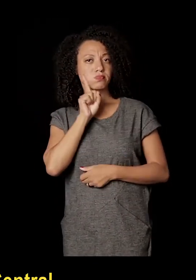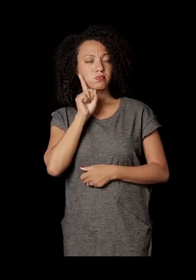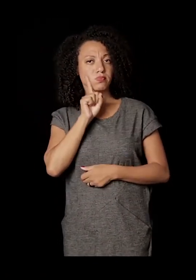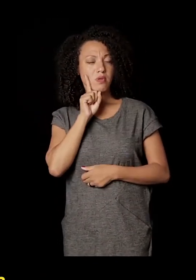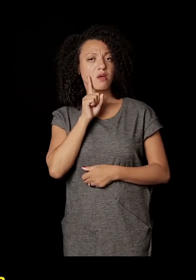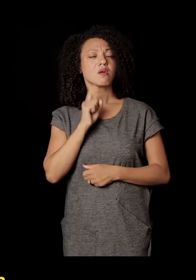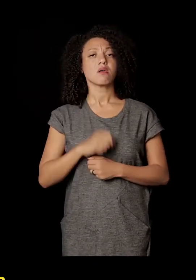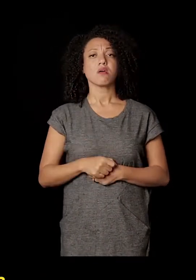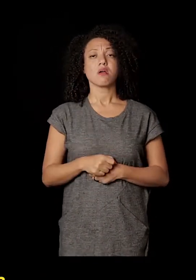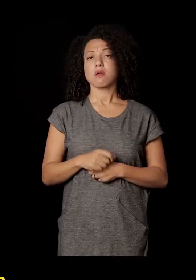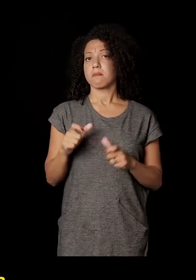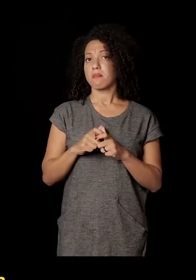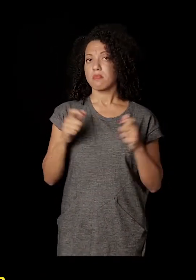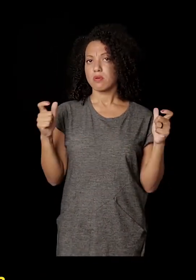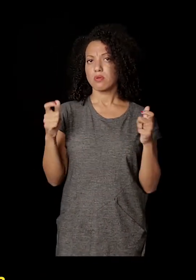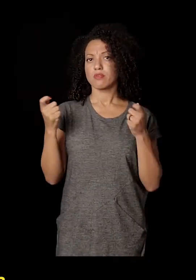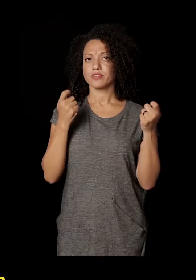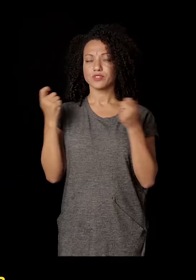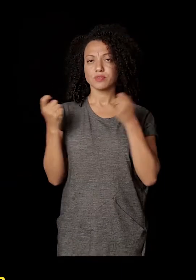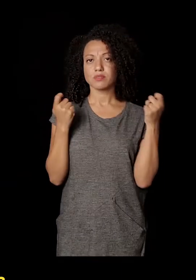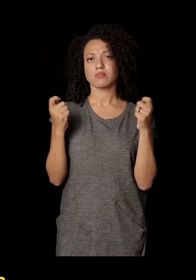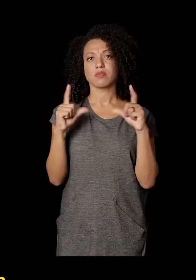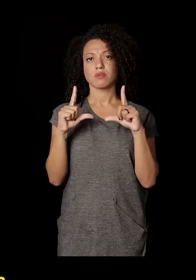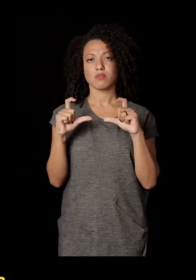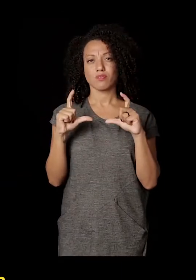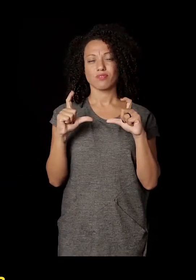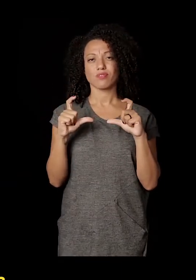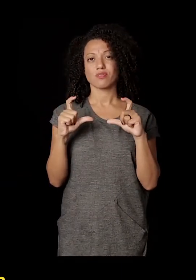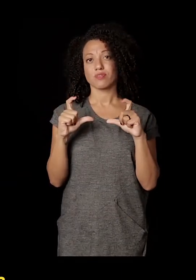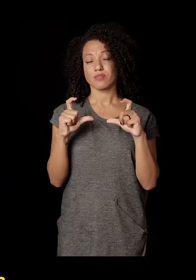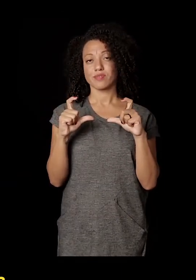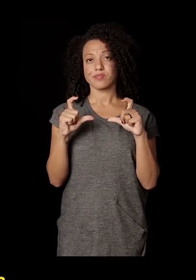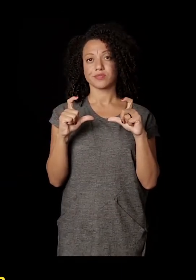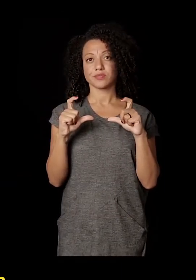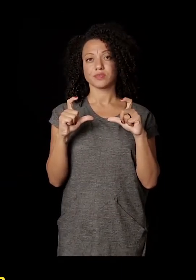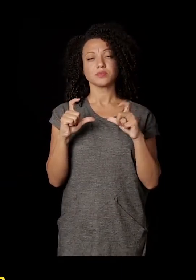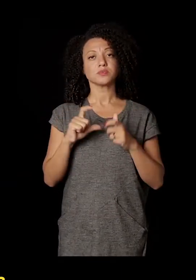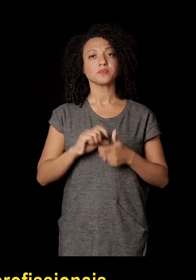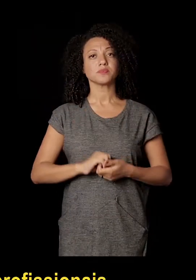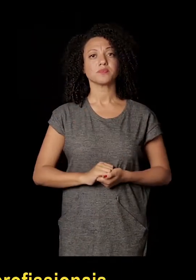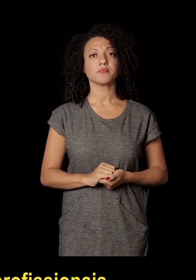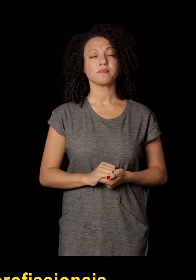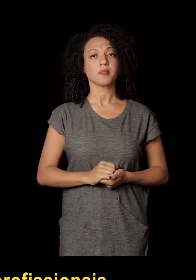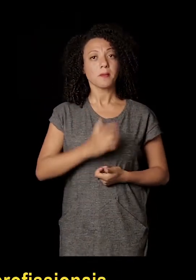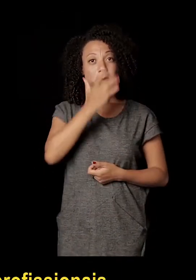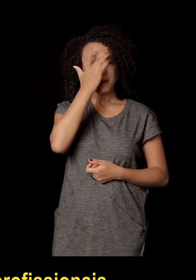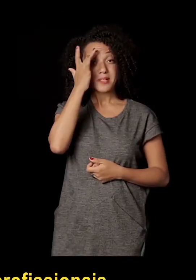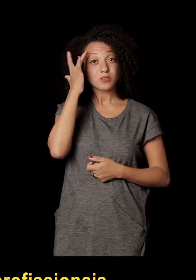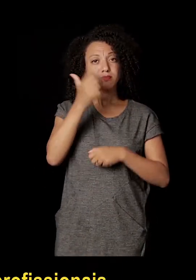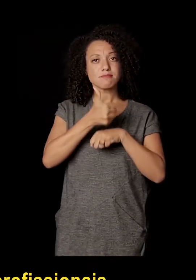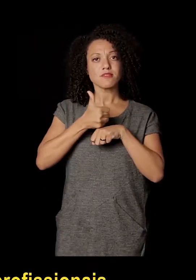States, many, if not most, of the photography festivals are started by people who